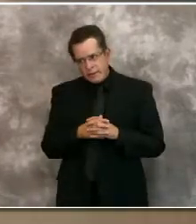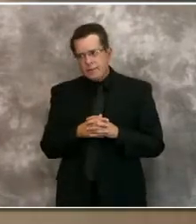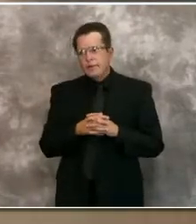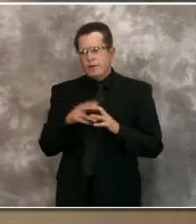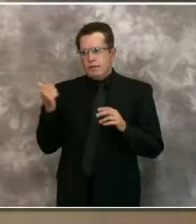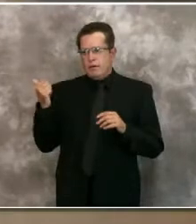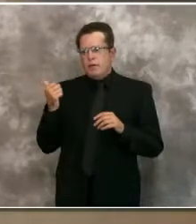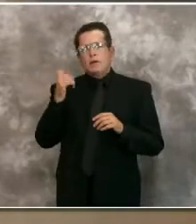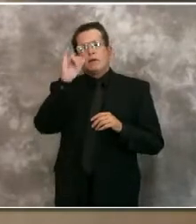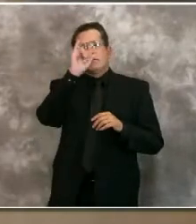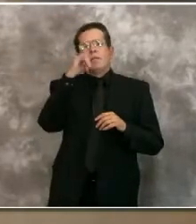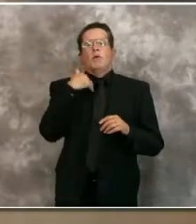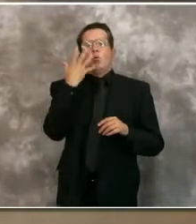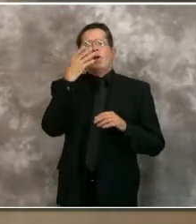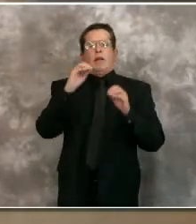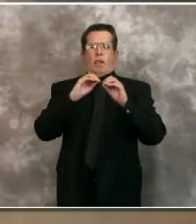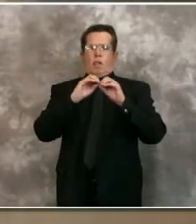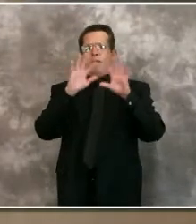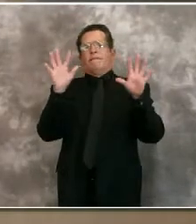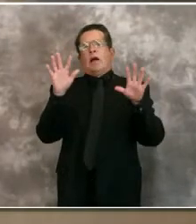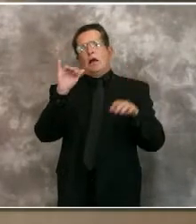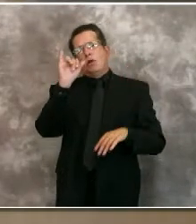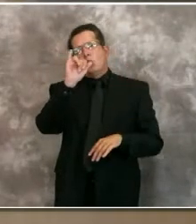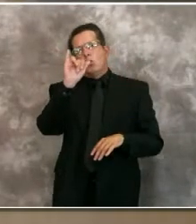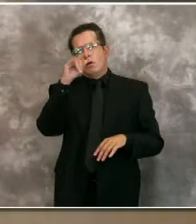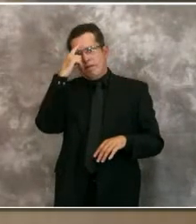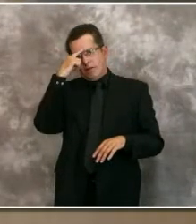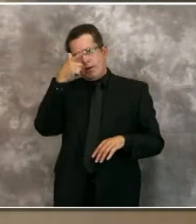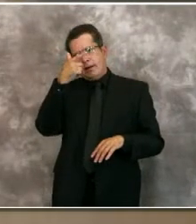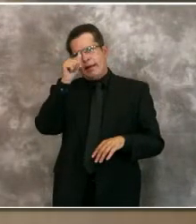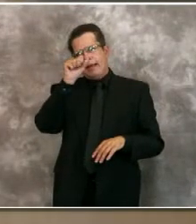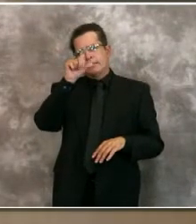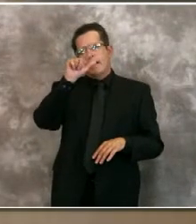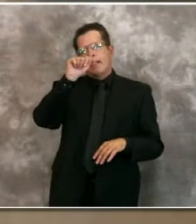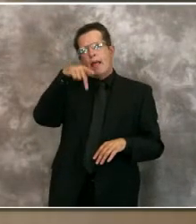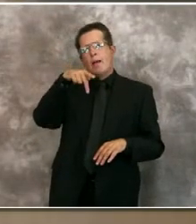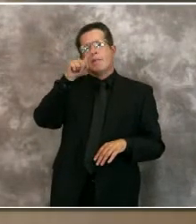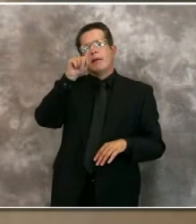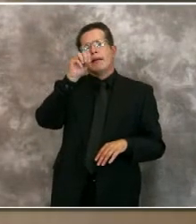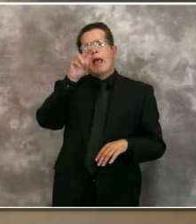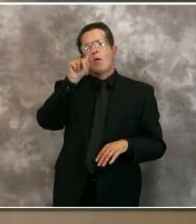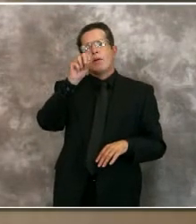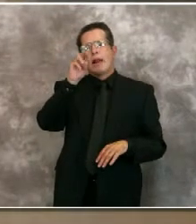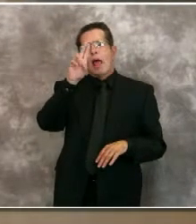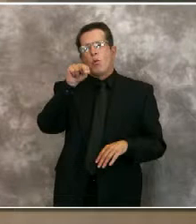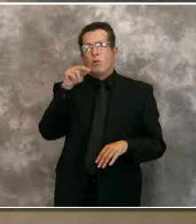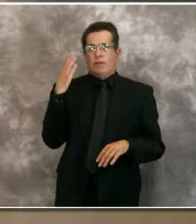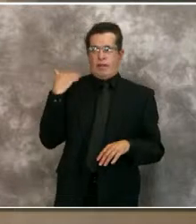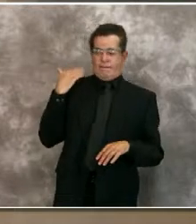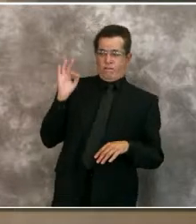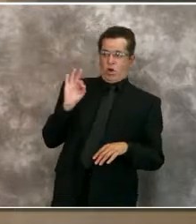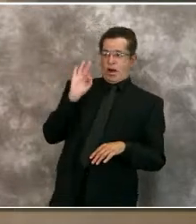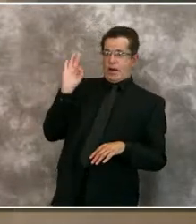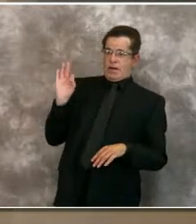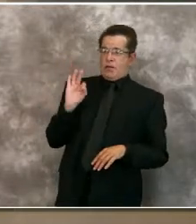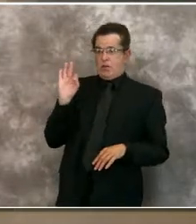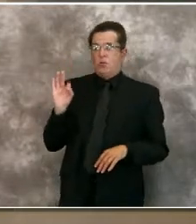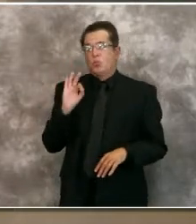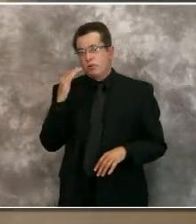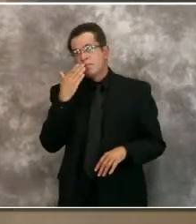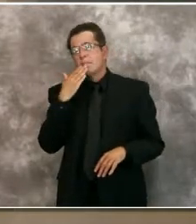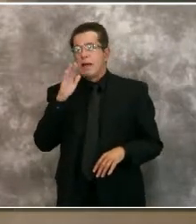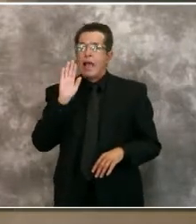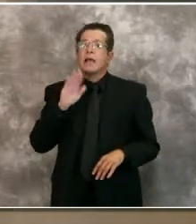Just one point of clarification. In regards to the gas lamp district, Friday night was pretty bad. And I had